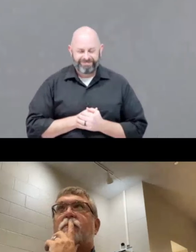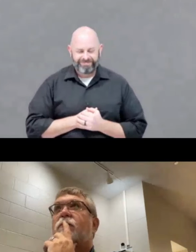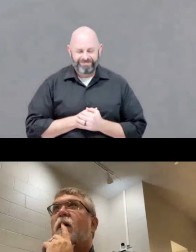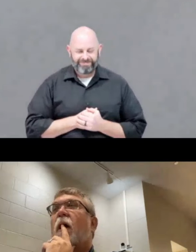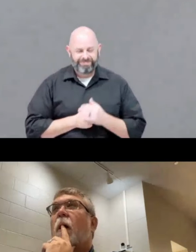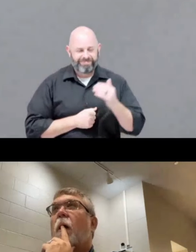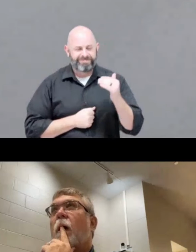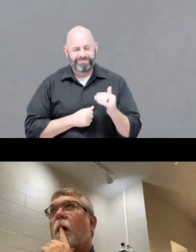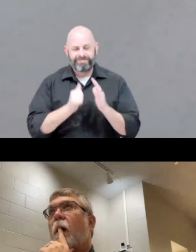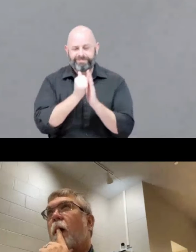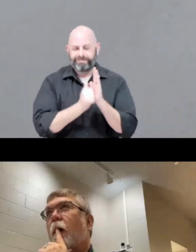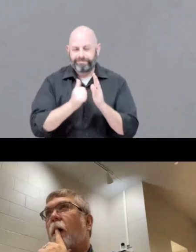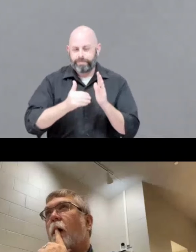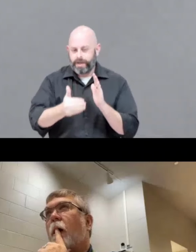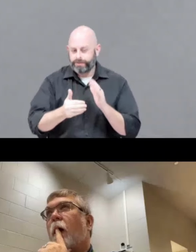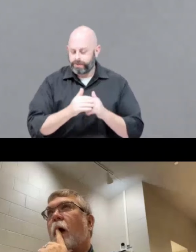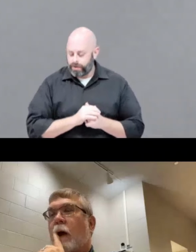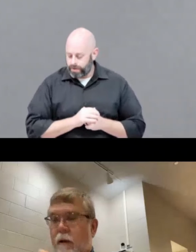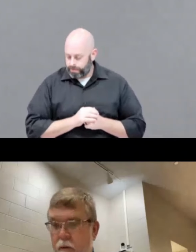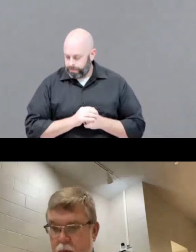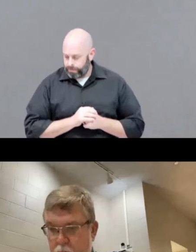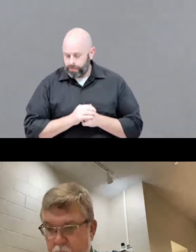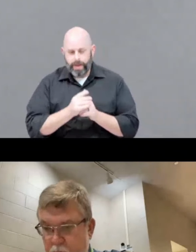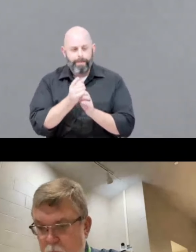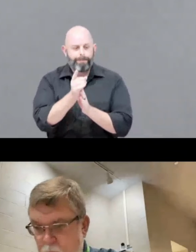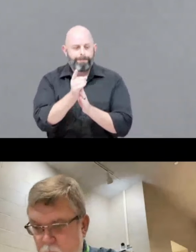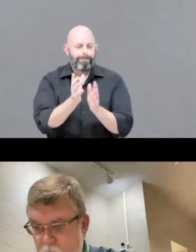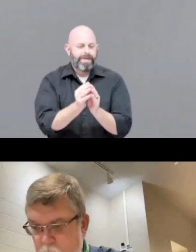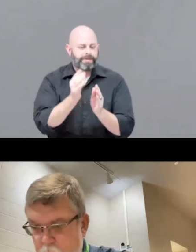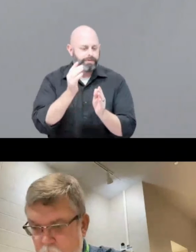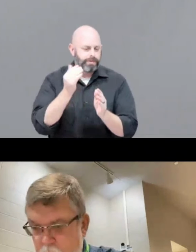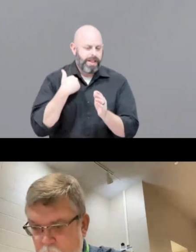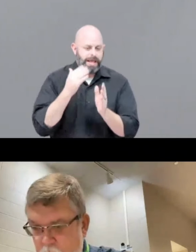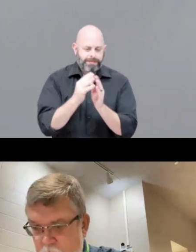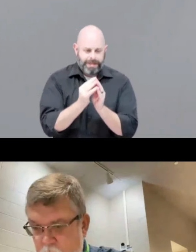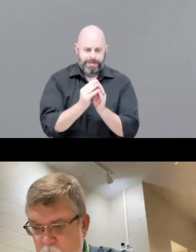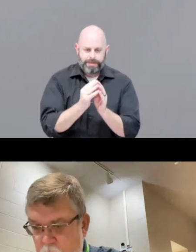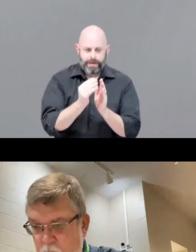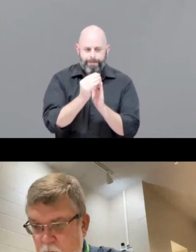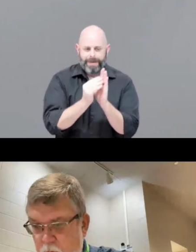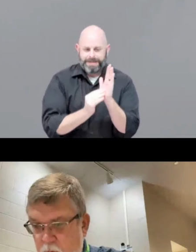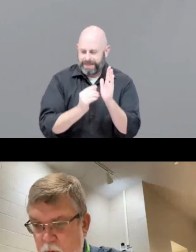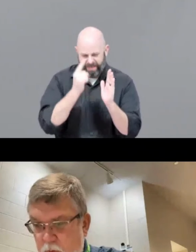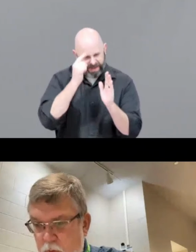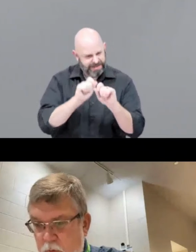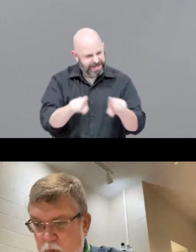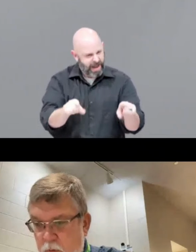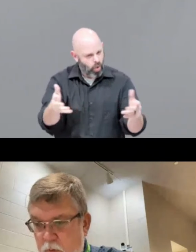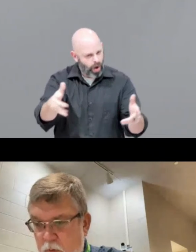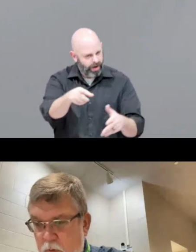Next on our agenda is minutes of the last meeting. I think they were sent out, right?